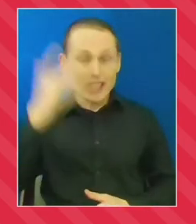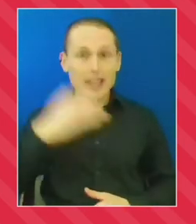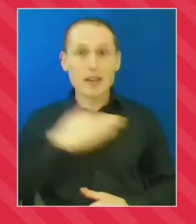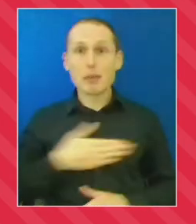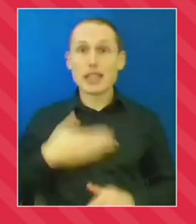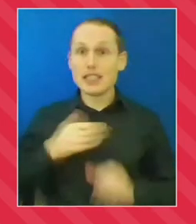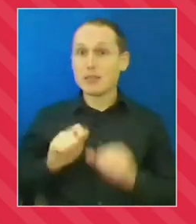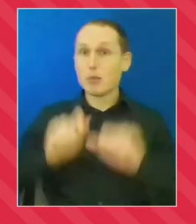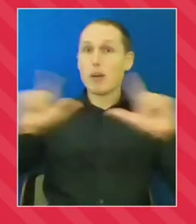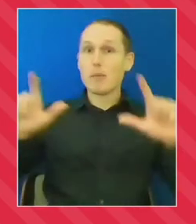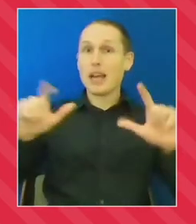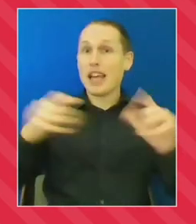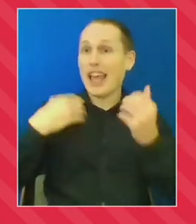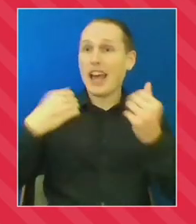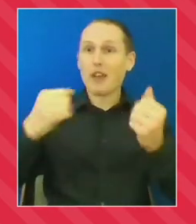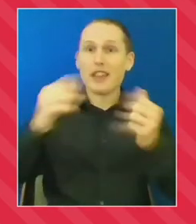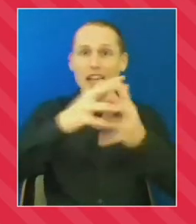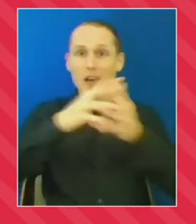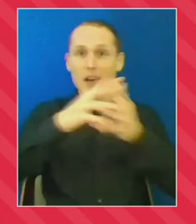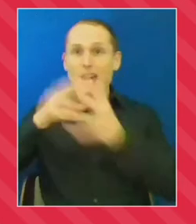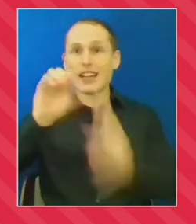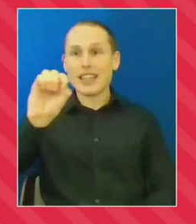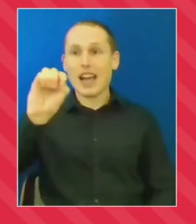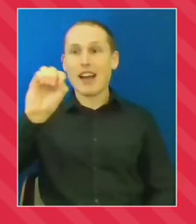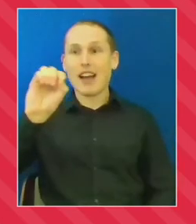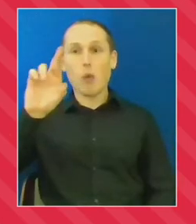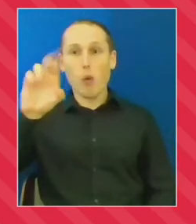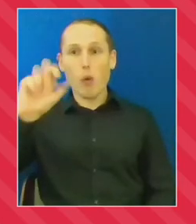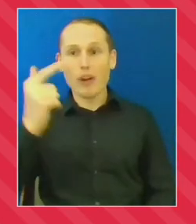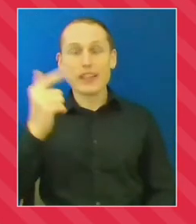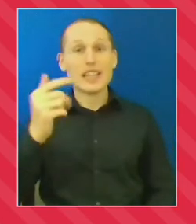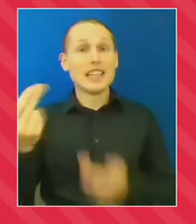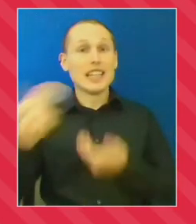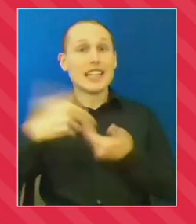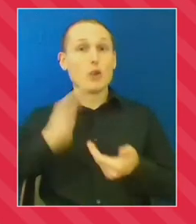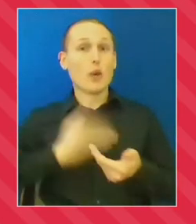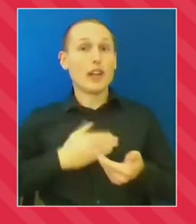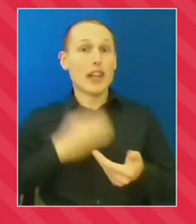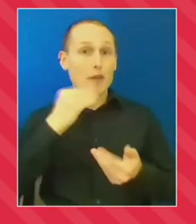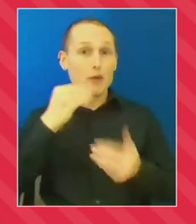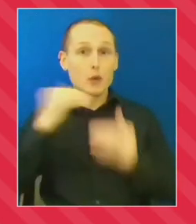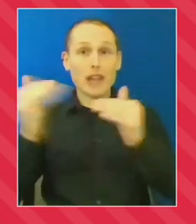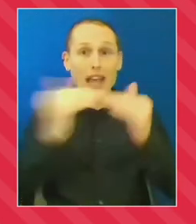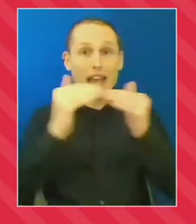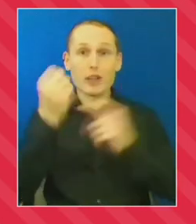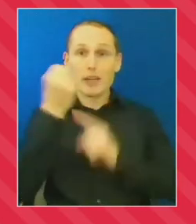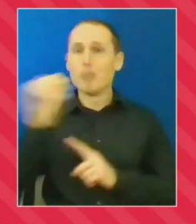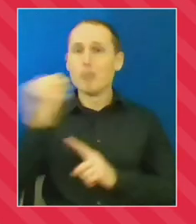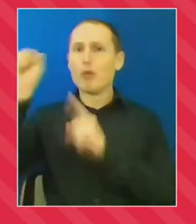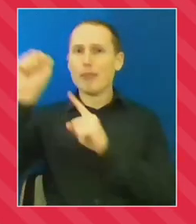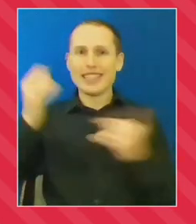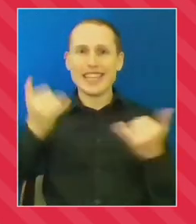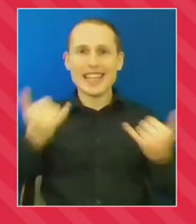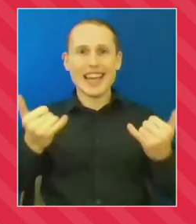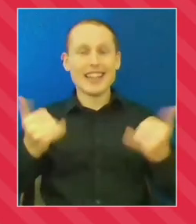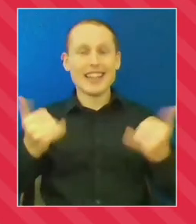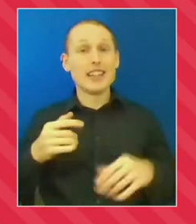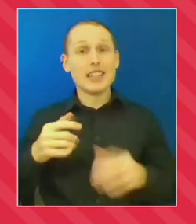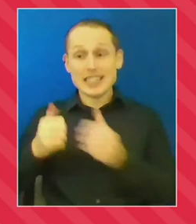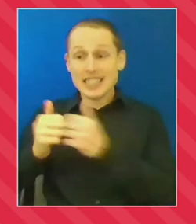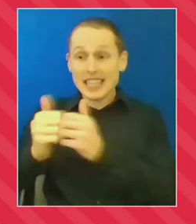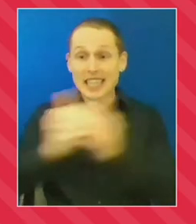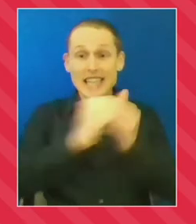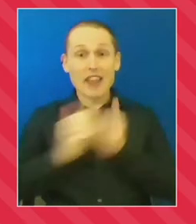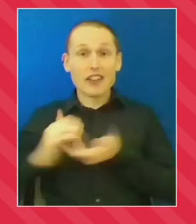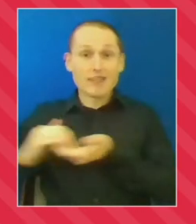ahealthieramerica.org and join the food equity movement today. Together, we can ensure all families in every zip